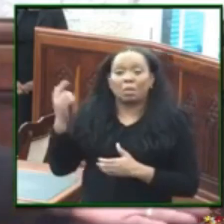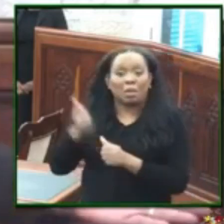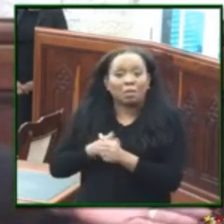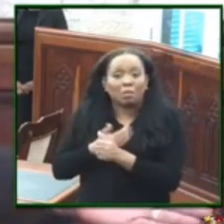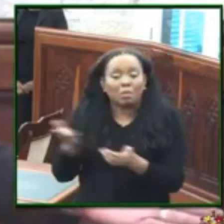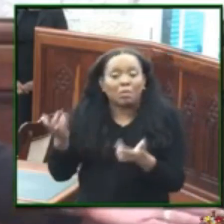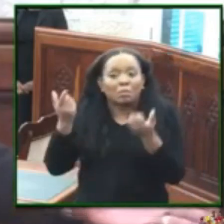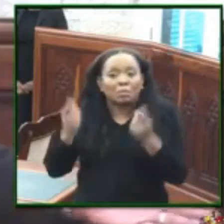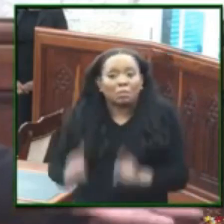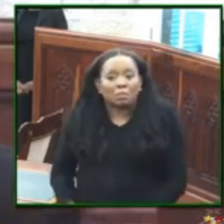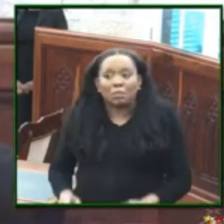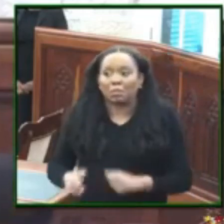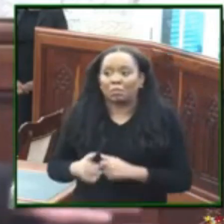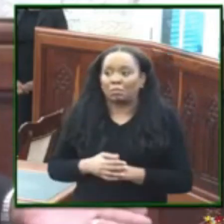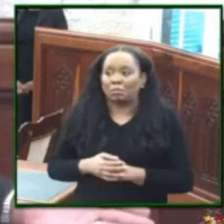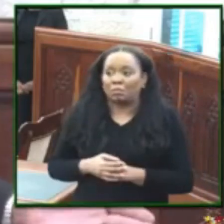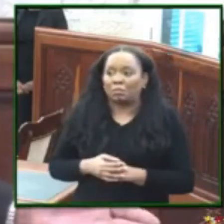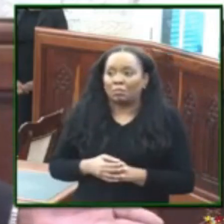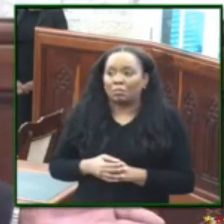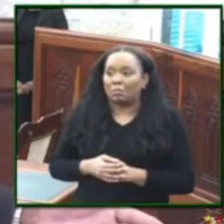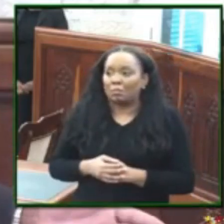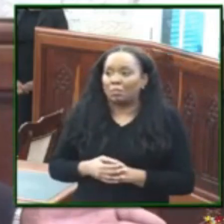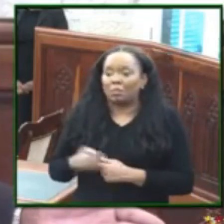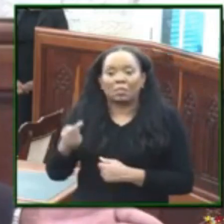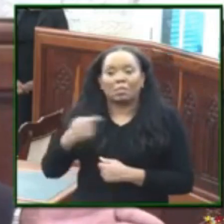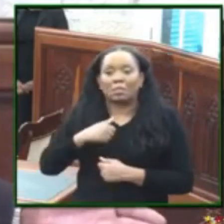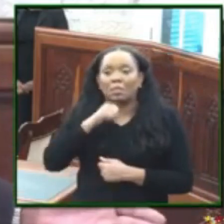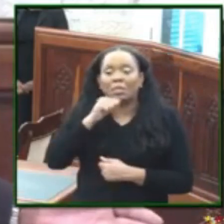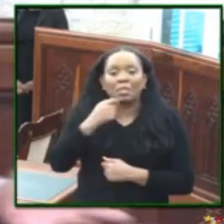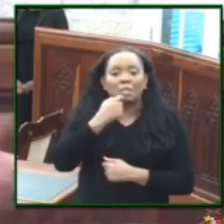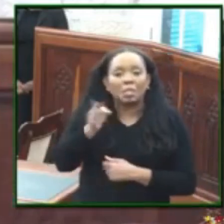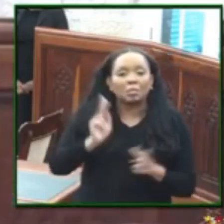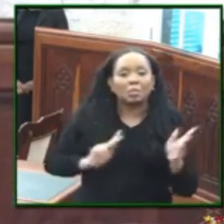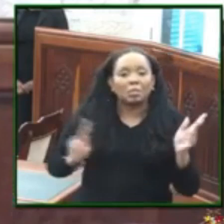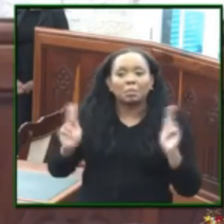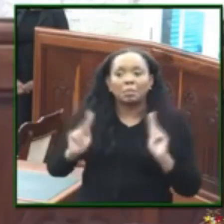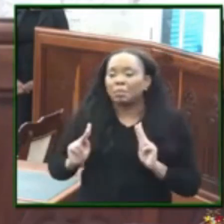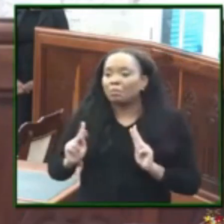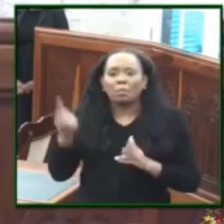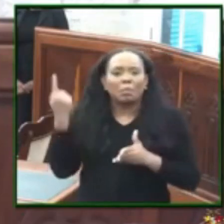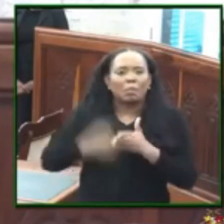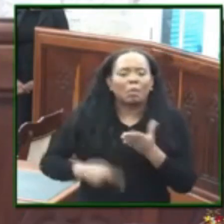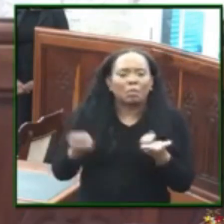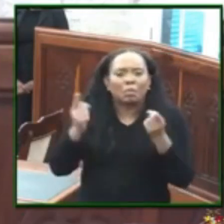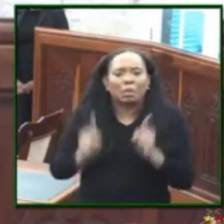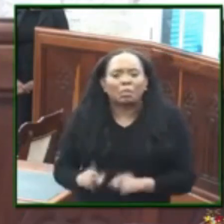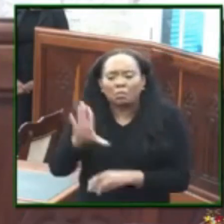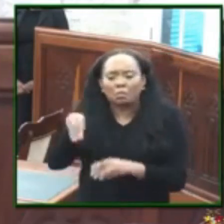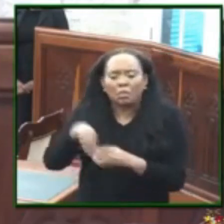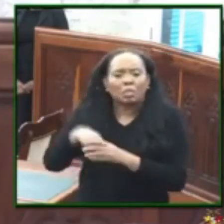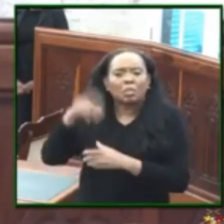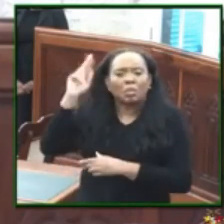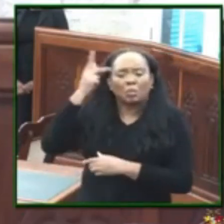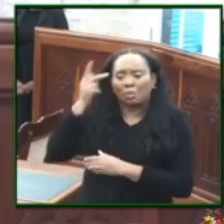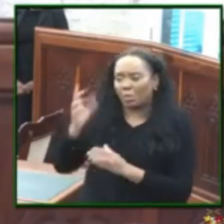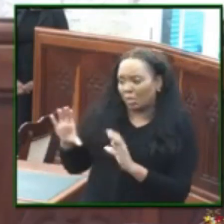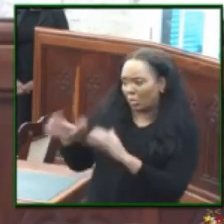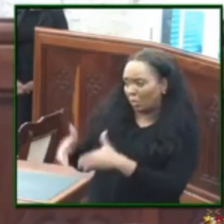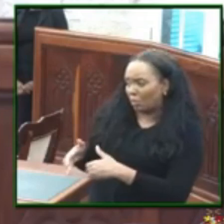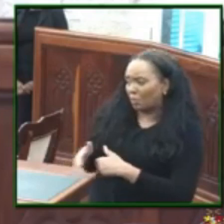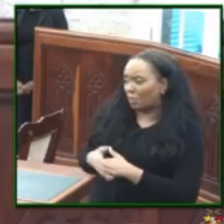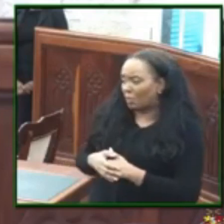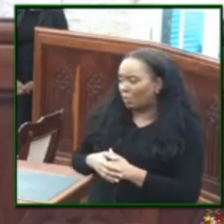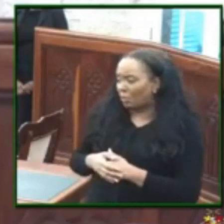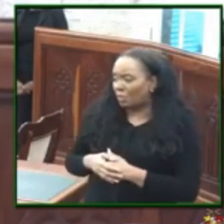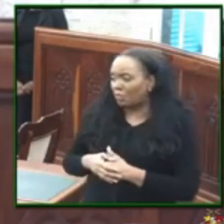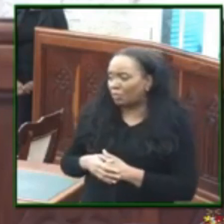transpiring within the parliamentary group of this great Barbados Labour Party within the